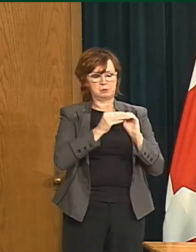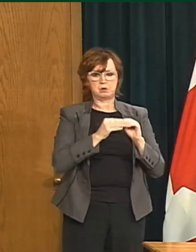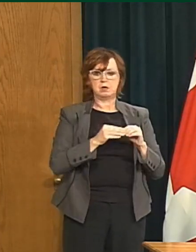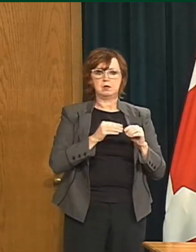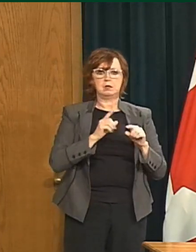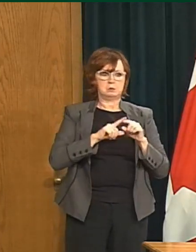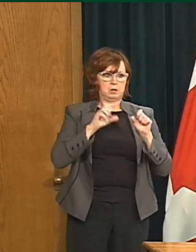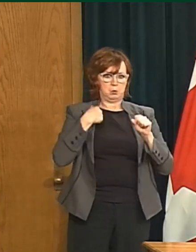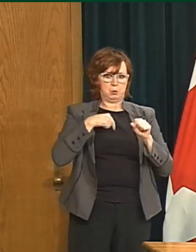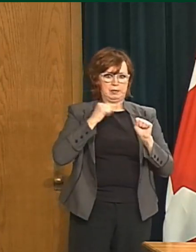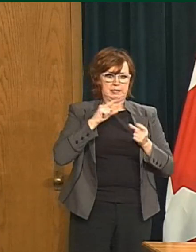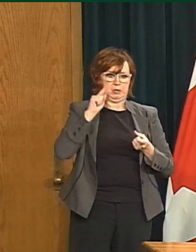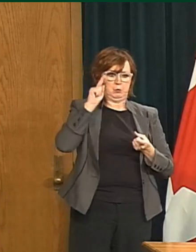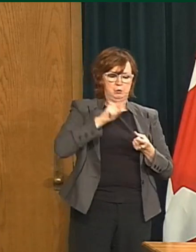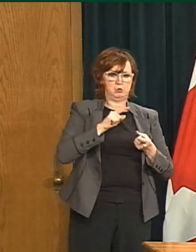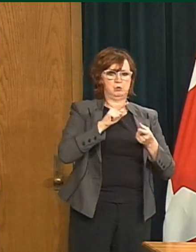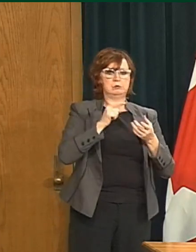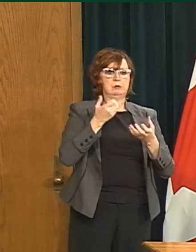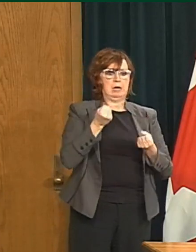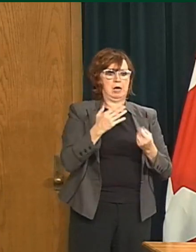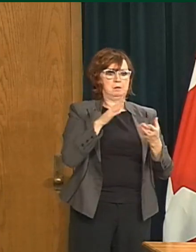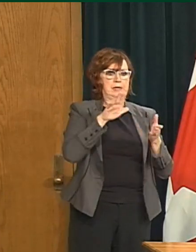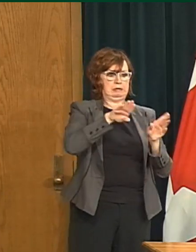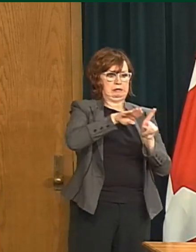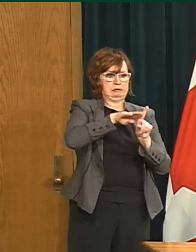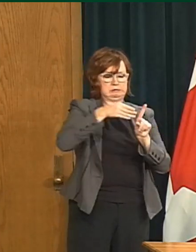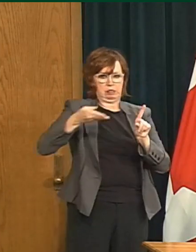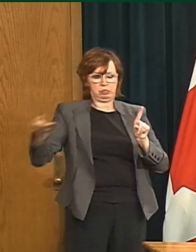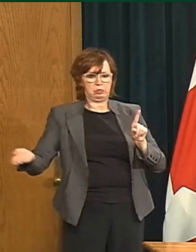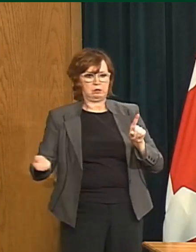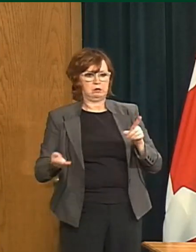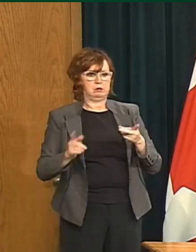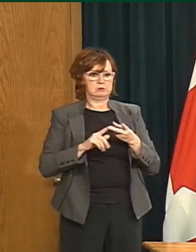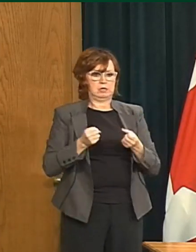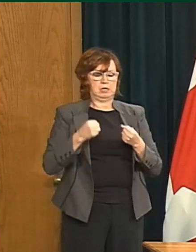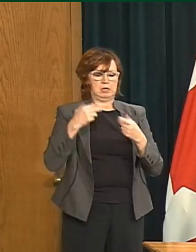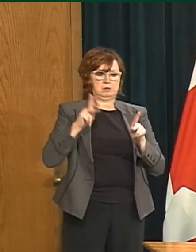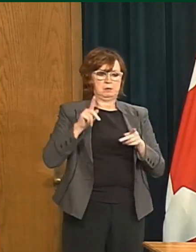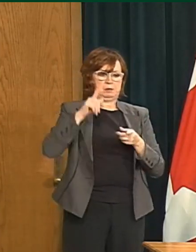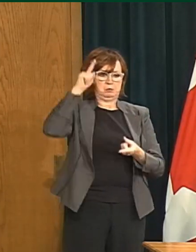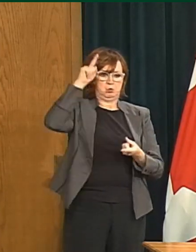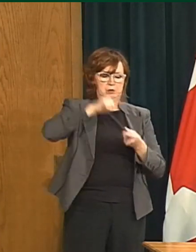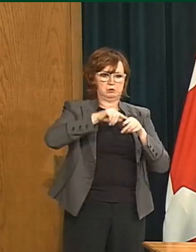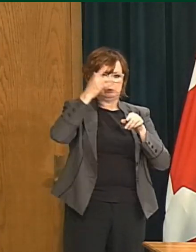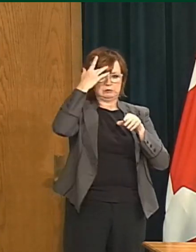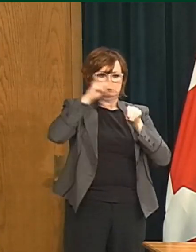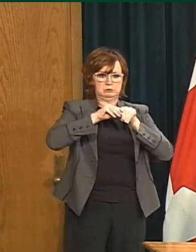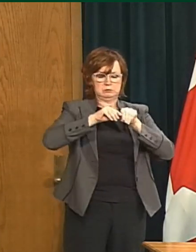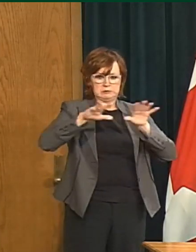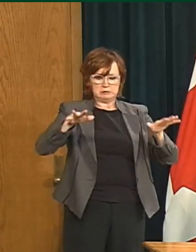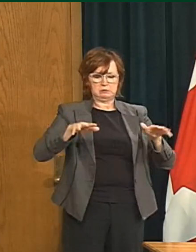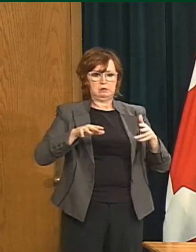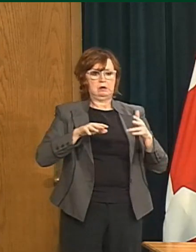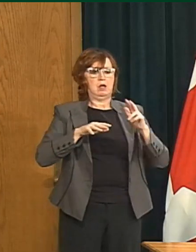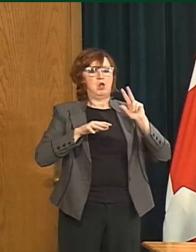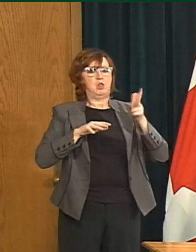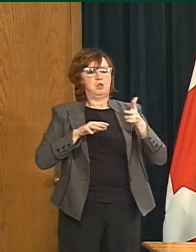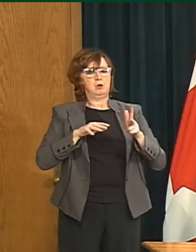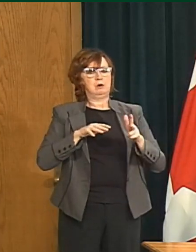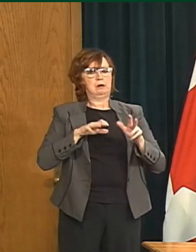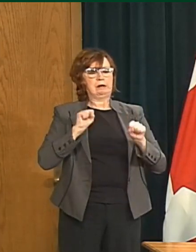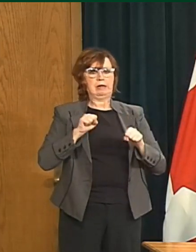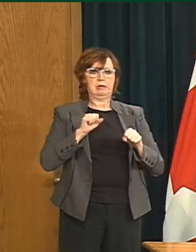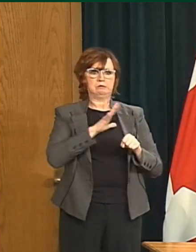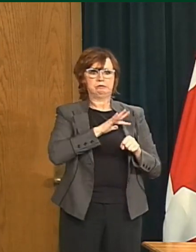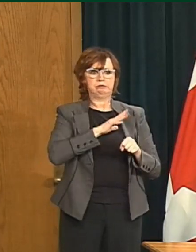disease, to the point that not only can our healthcare system manage it, but also to the point that we buy ourselves some degree of time so